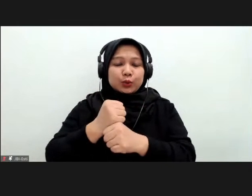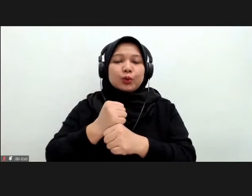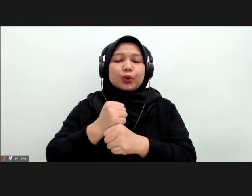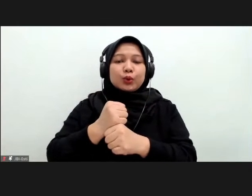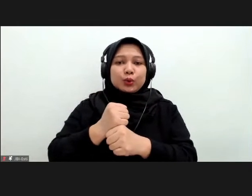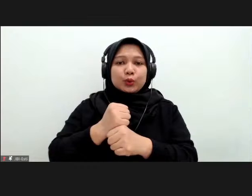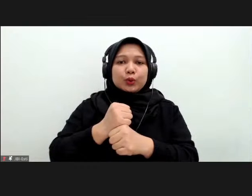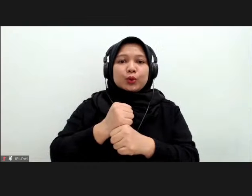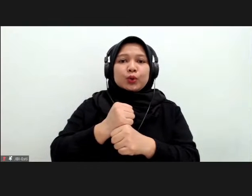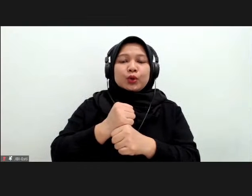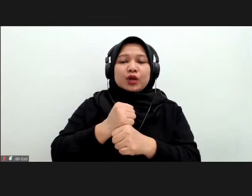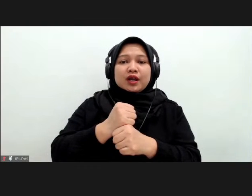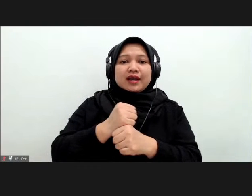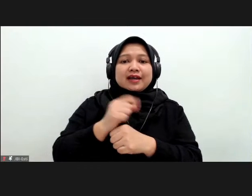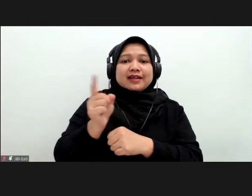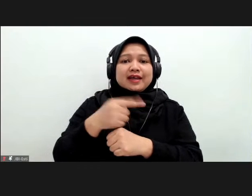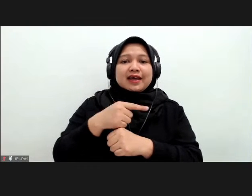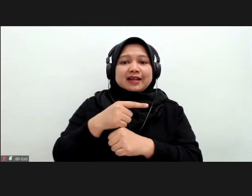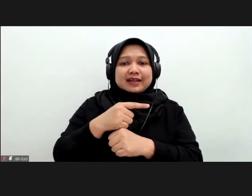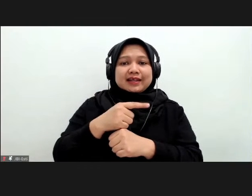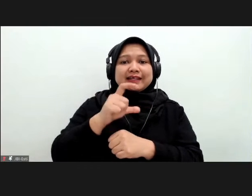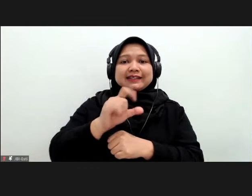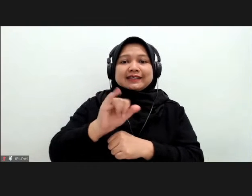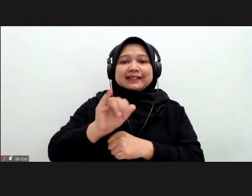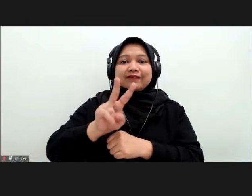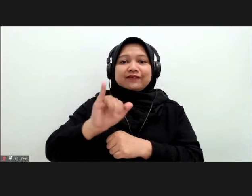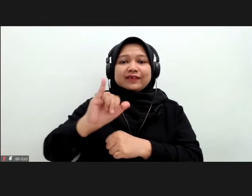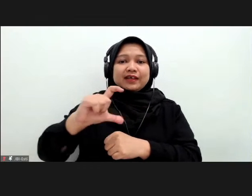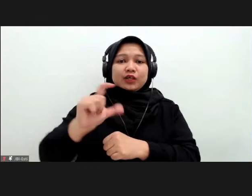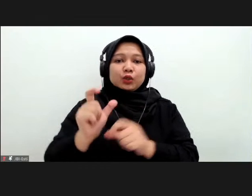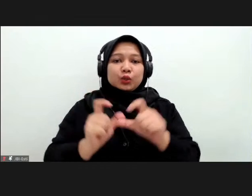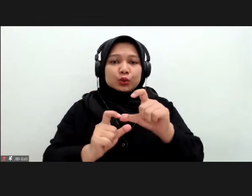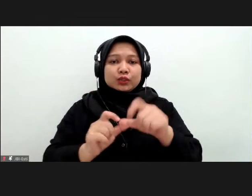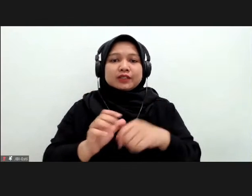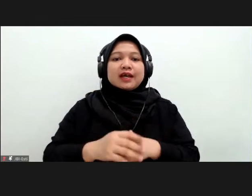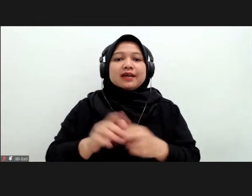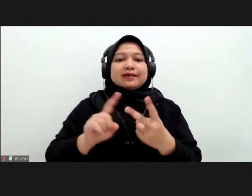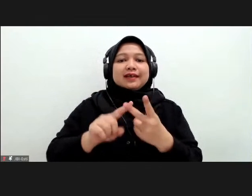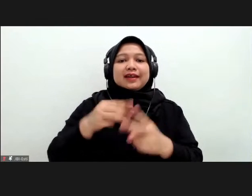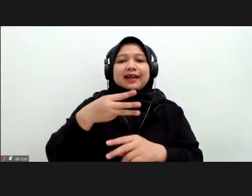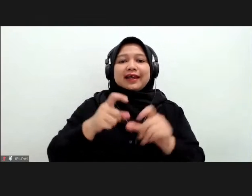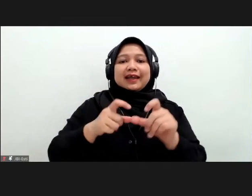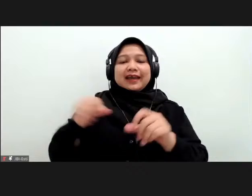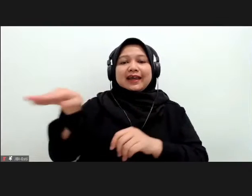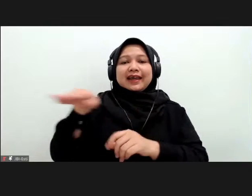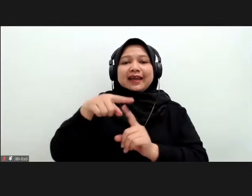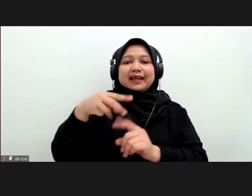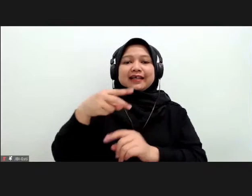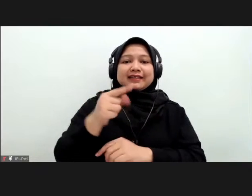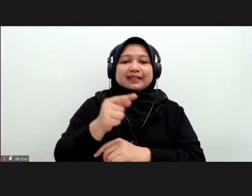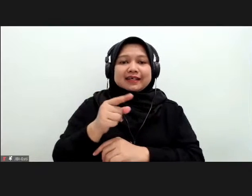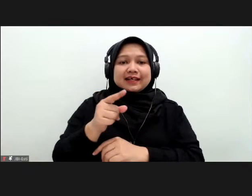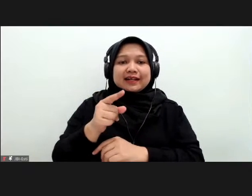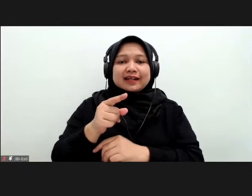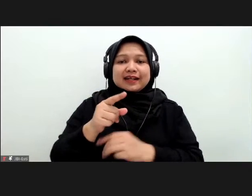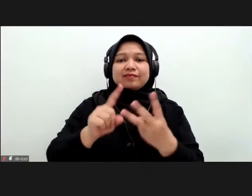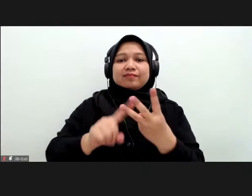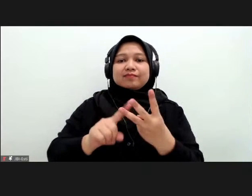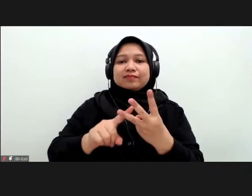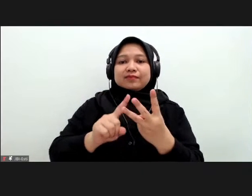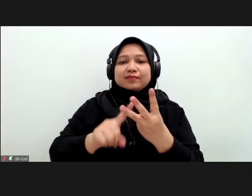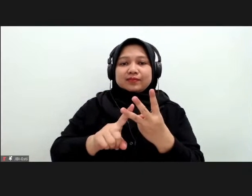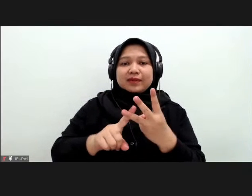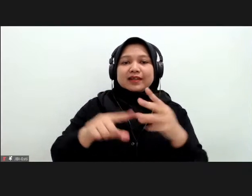issues in the following minutes. And this webinar itself will mark and launch the activity for the sub-working group of Civic